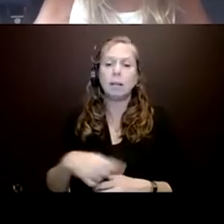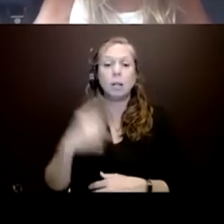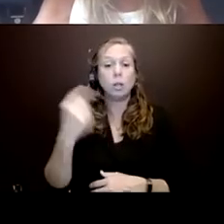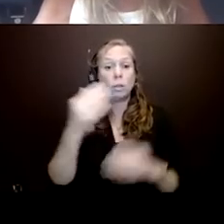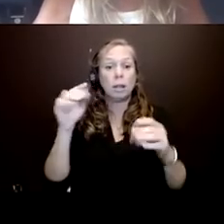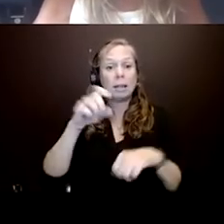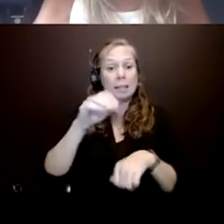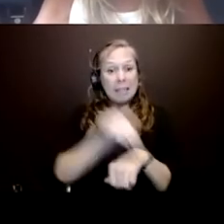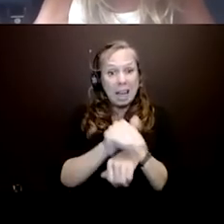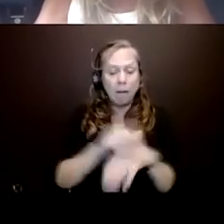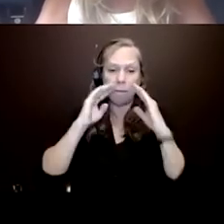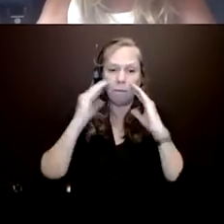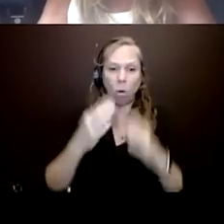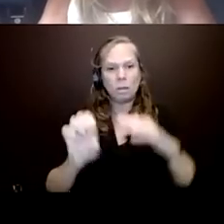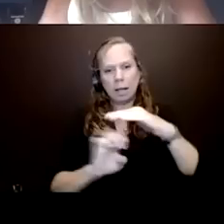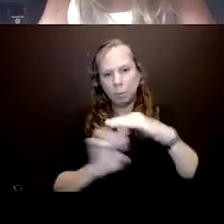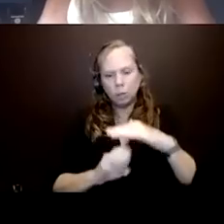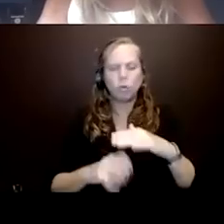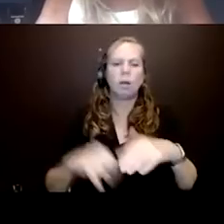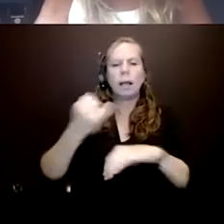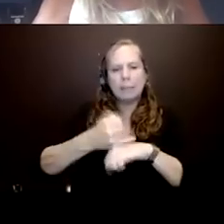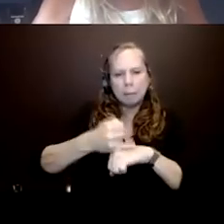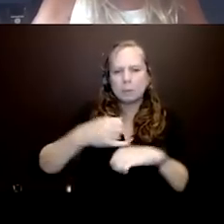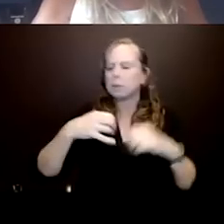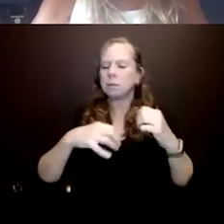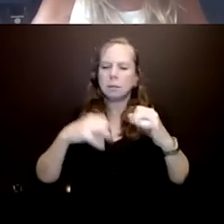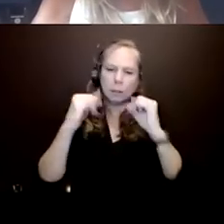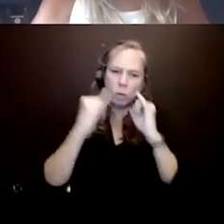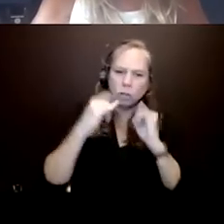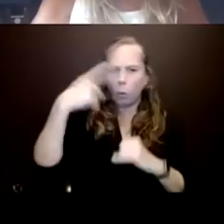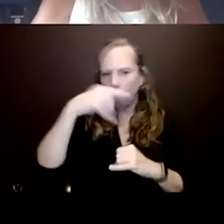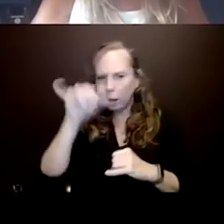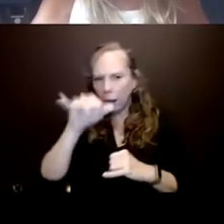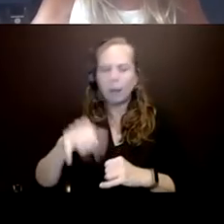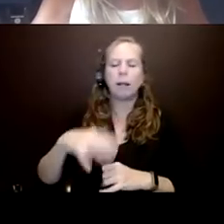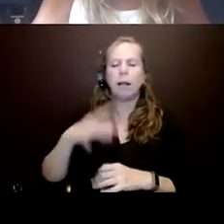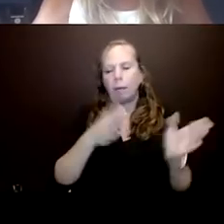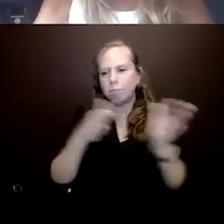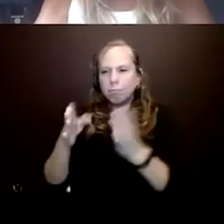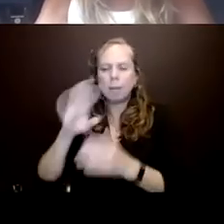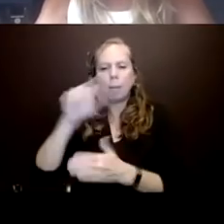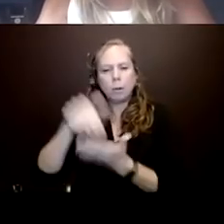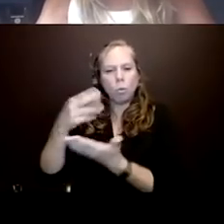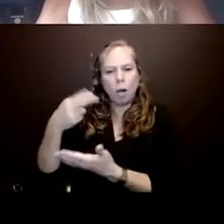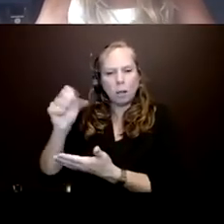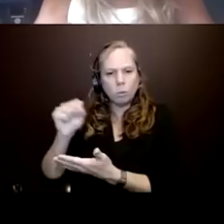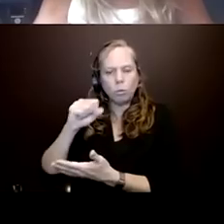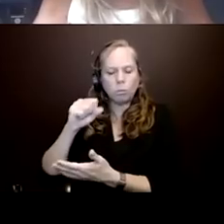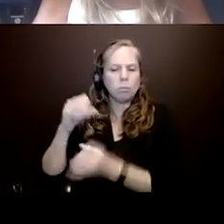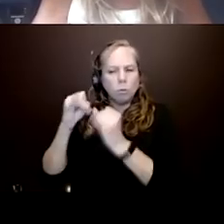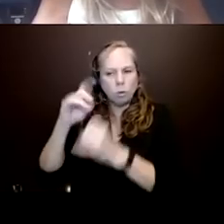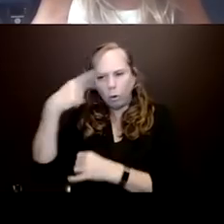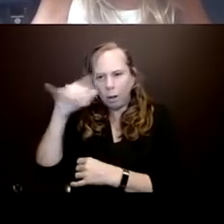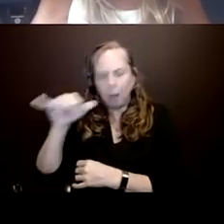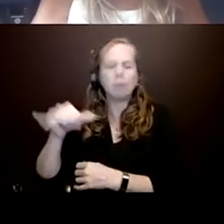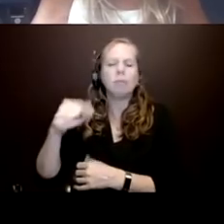elementary and what that on-campus instruction looks like. Thursday on middle and high school. So we hope you join us. And this will be posted, the presentation and the video